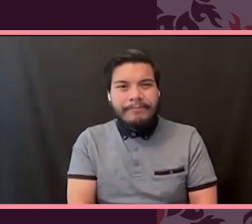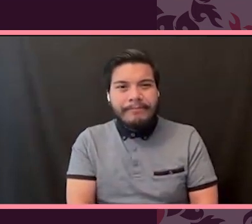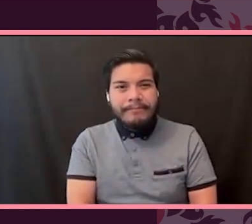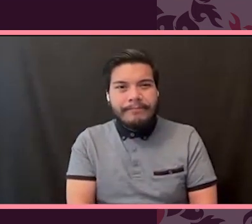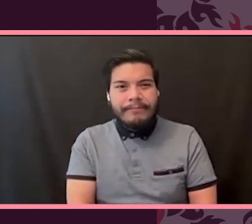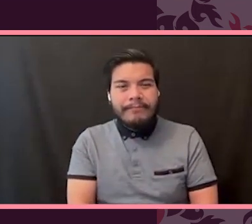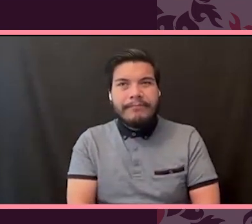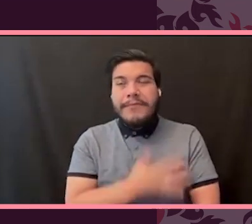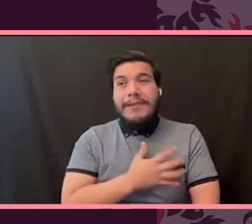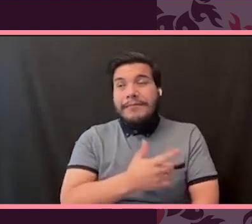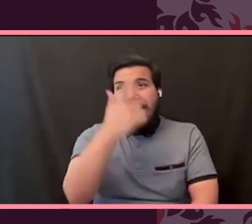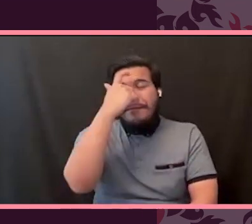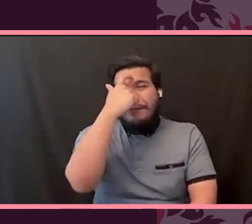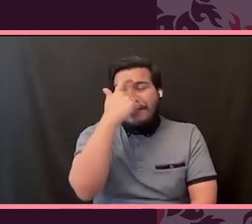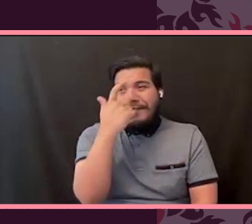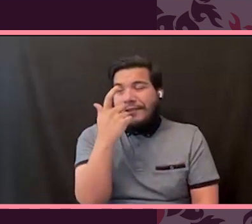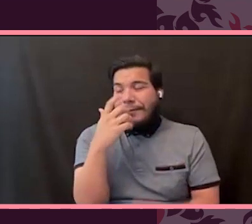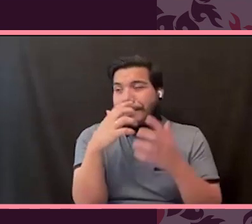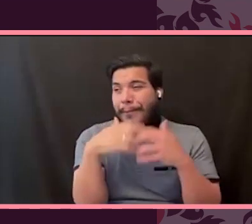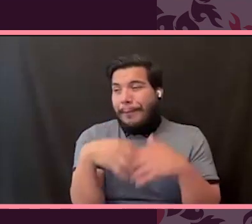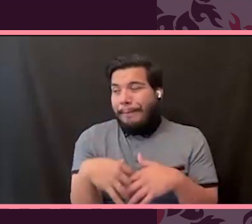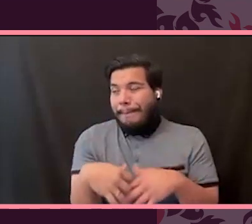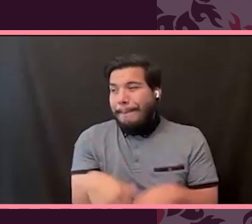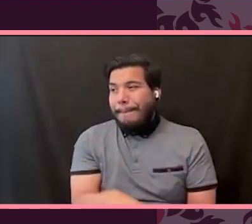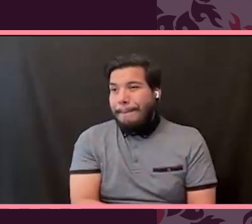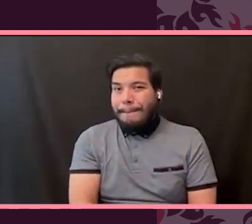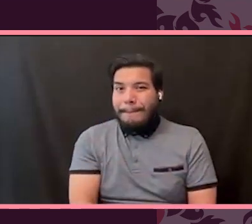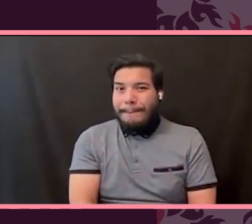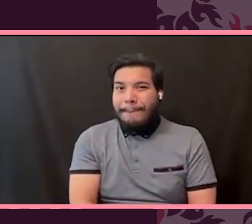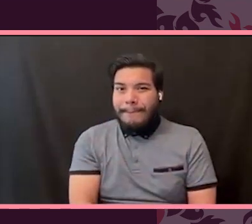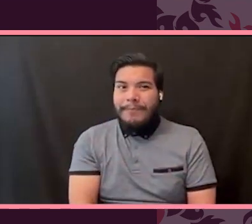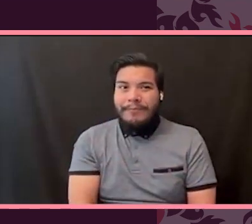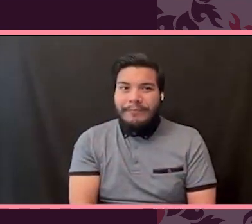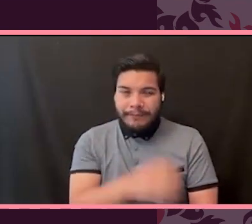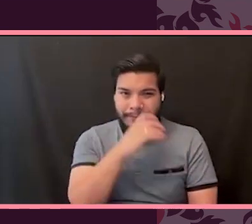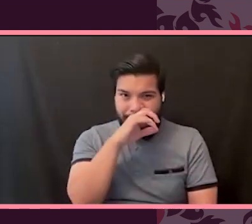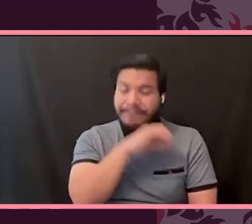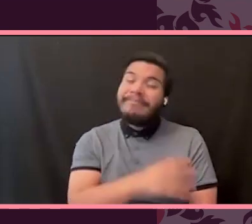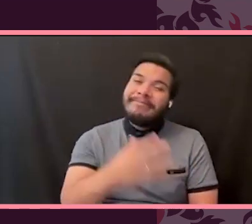my brain just turned off. I think your brain just turned off.